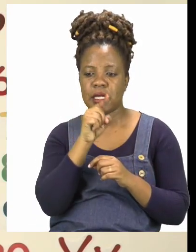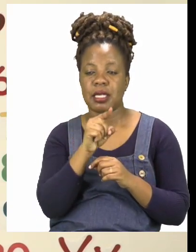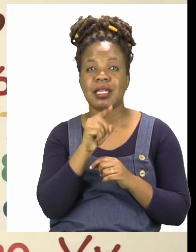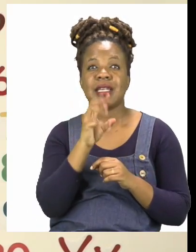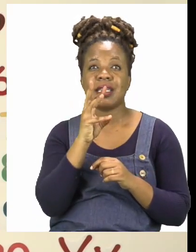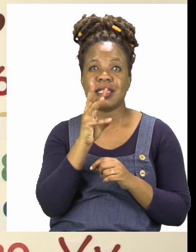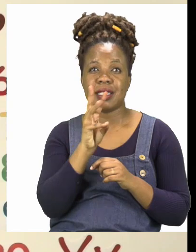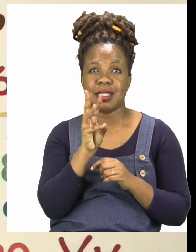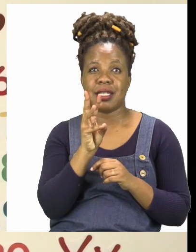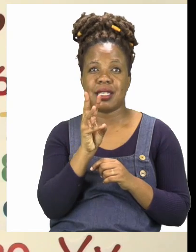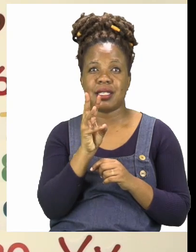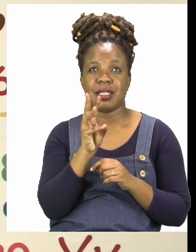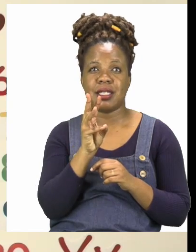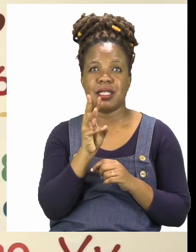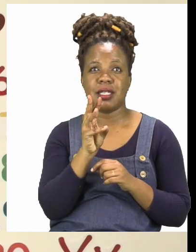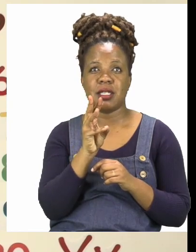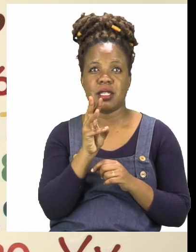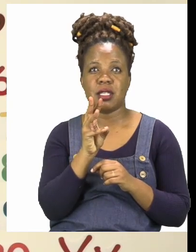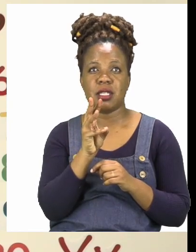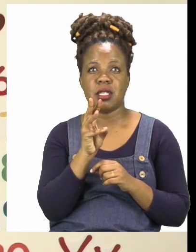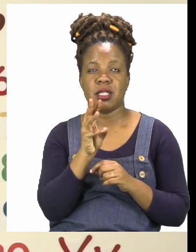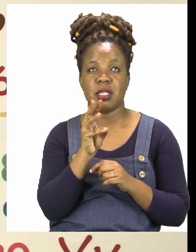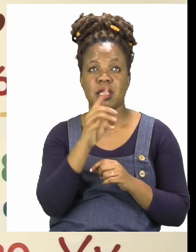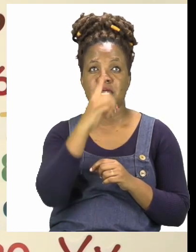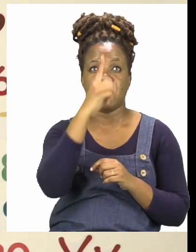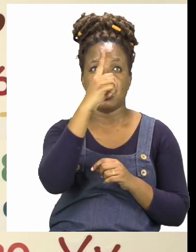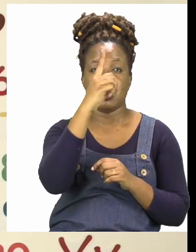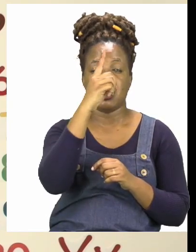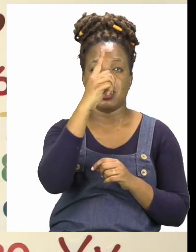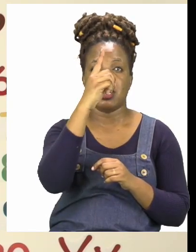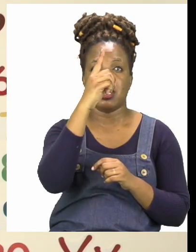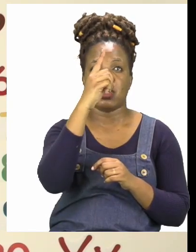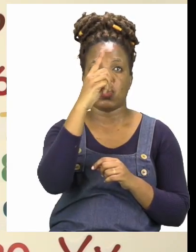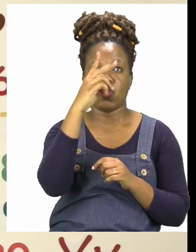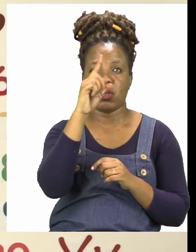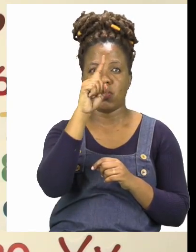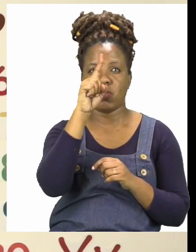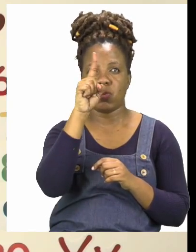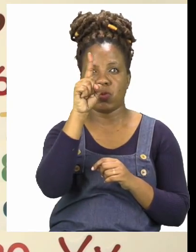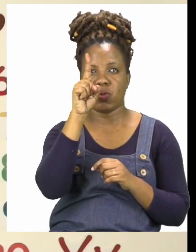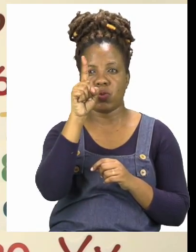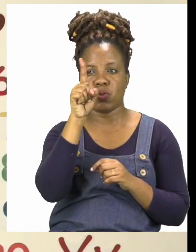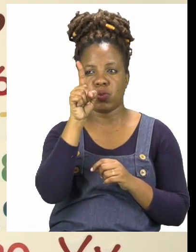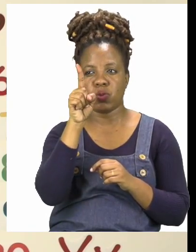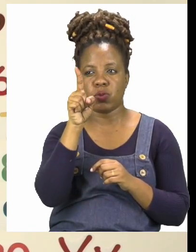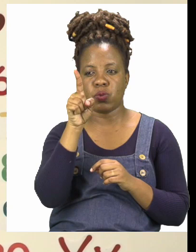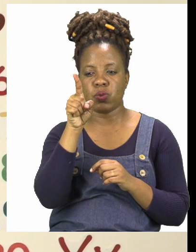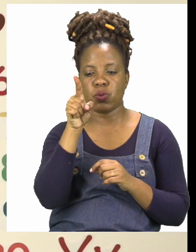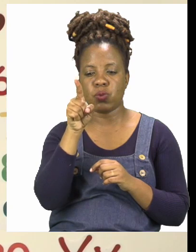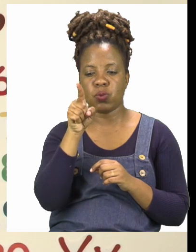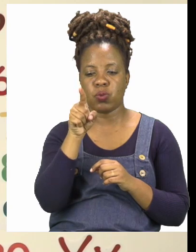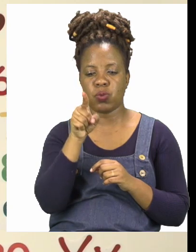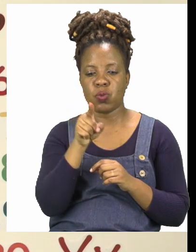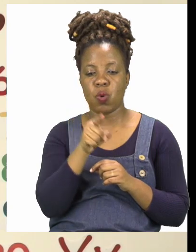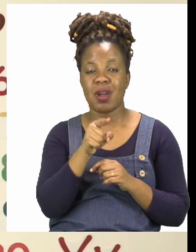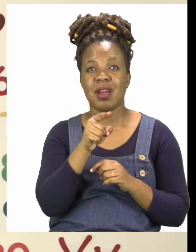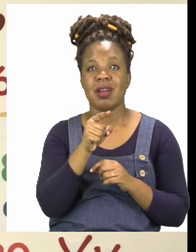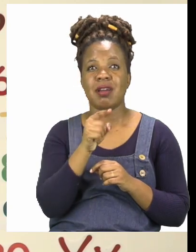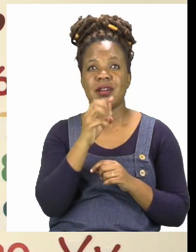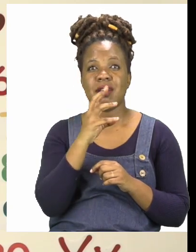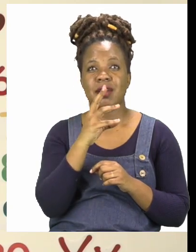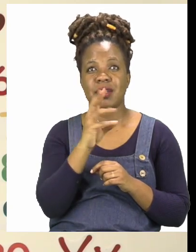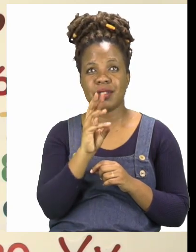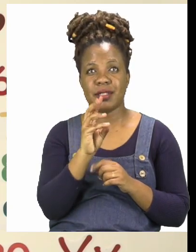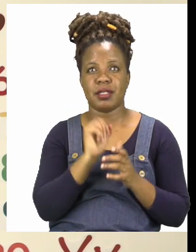from 12 to 6, the minute hand is moving. And anytime we want to talk about